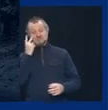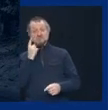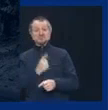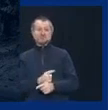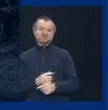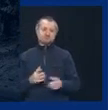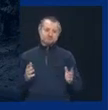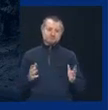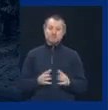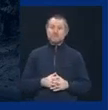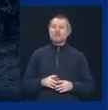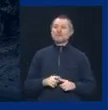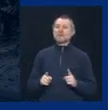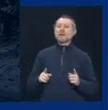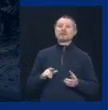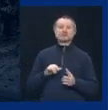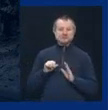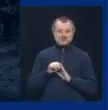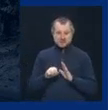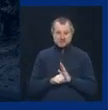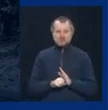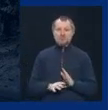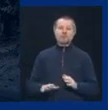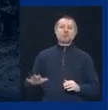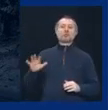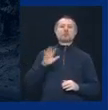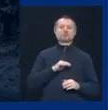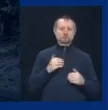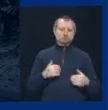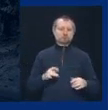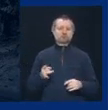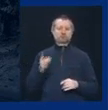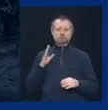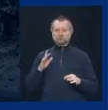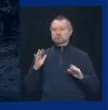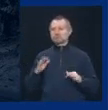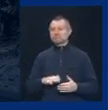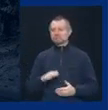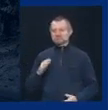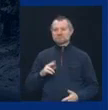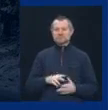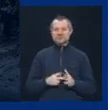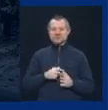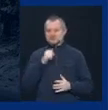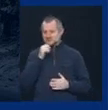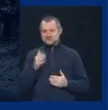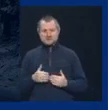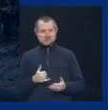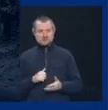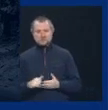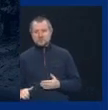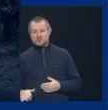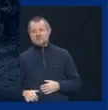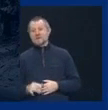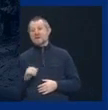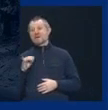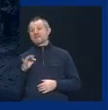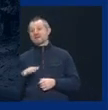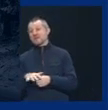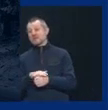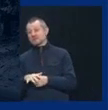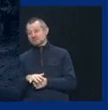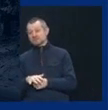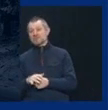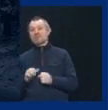But it's a statewide situation, which makes it difficult for us, because normally when it's just a region we can